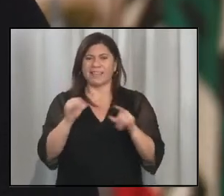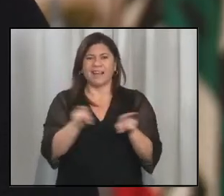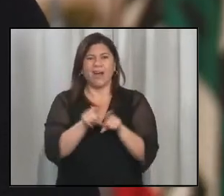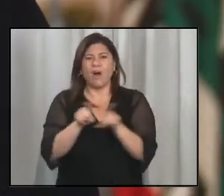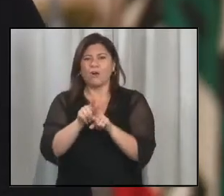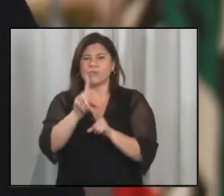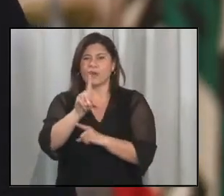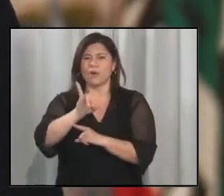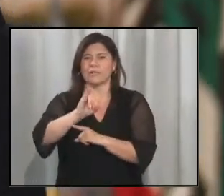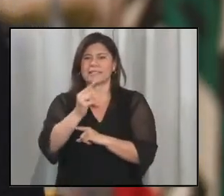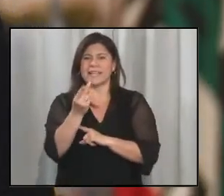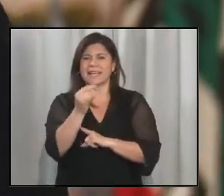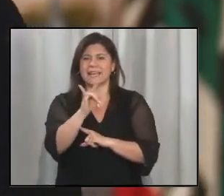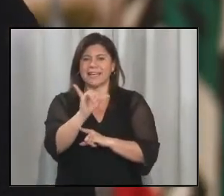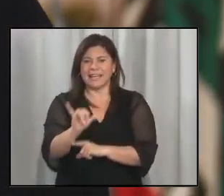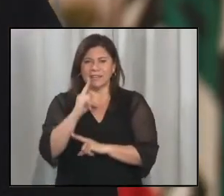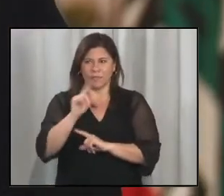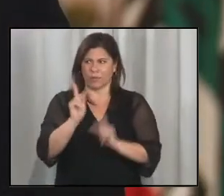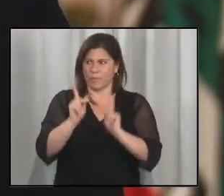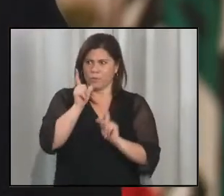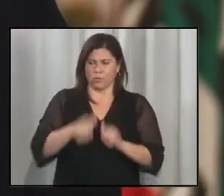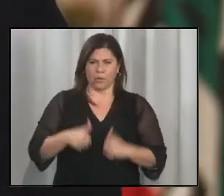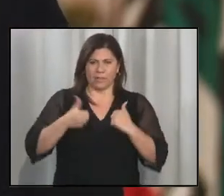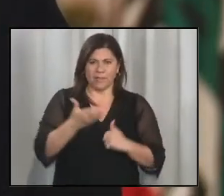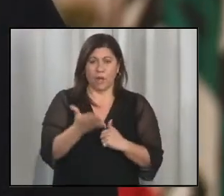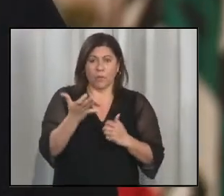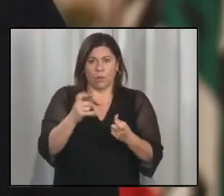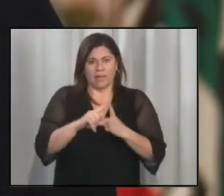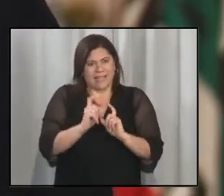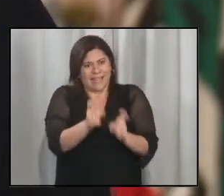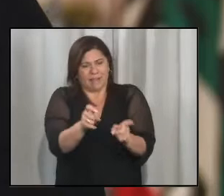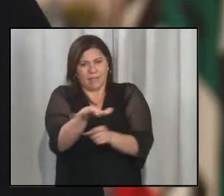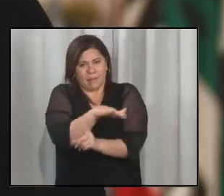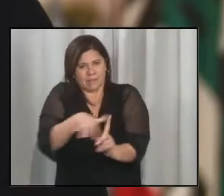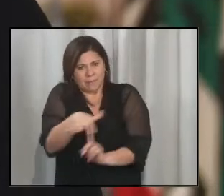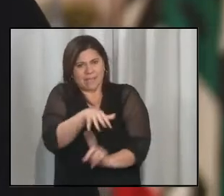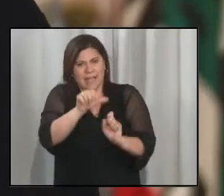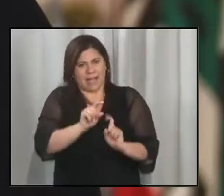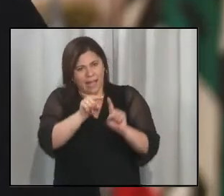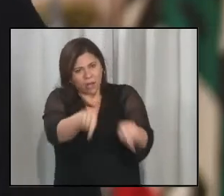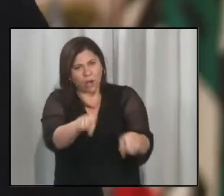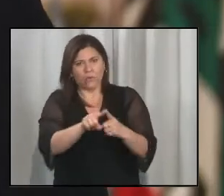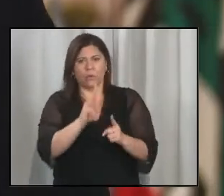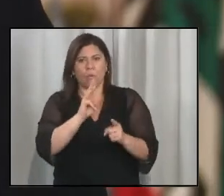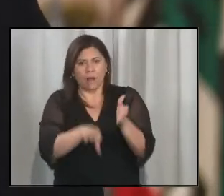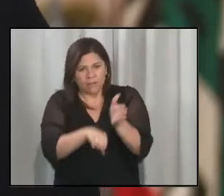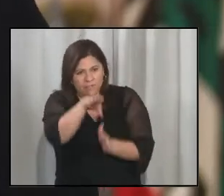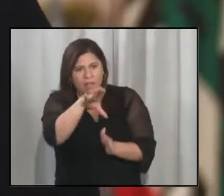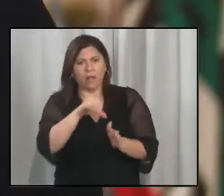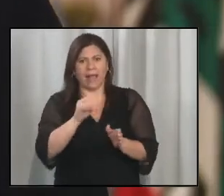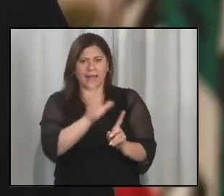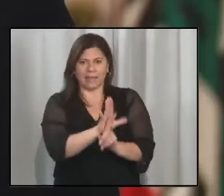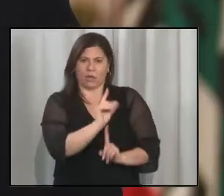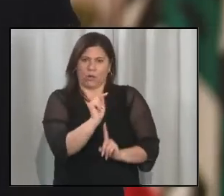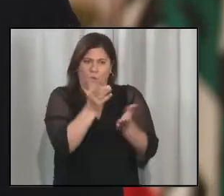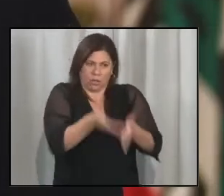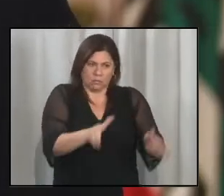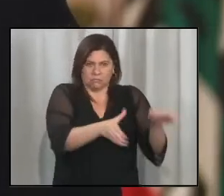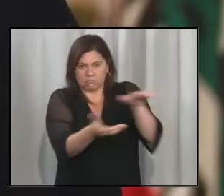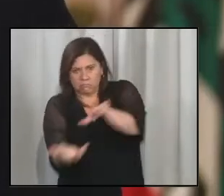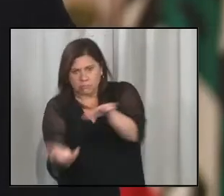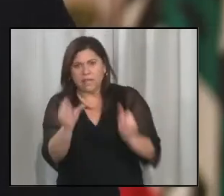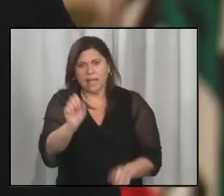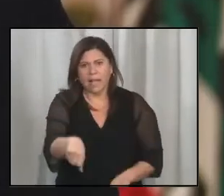the RV, we should provide for a space for them to fill their water and dump their sanitation.